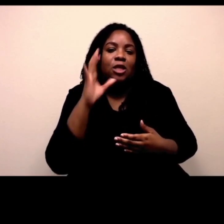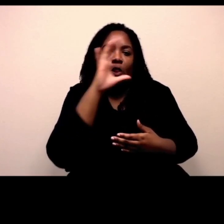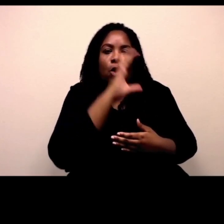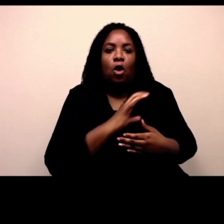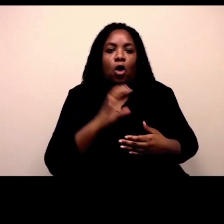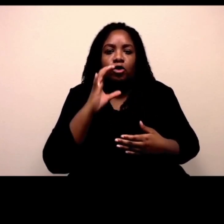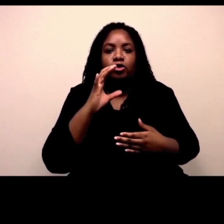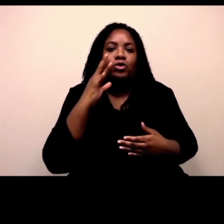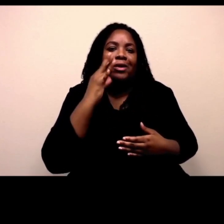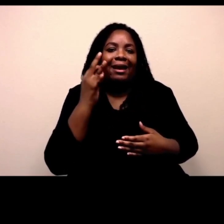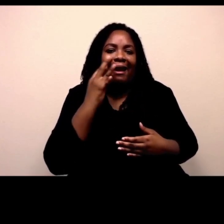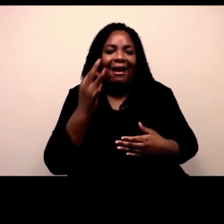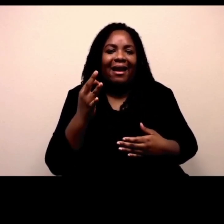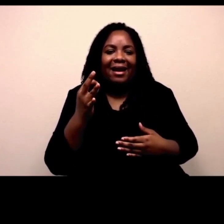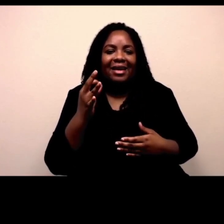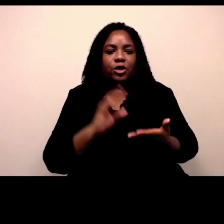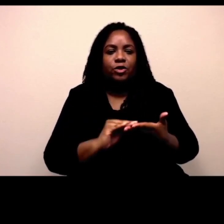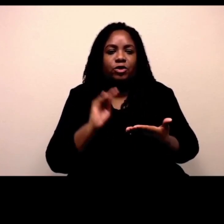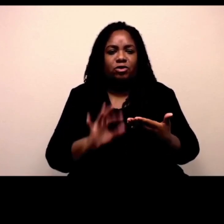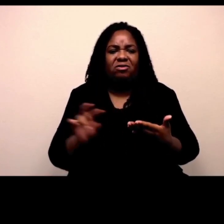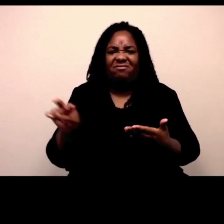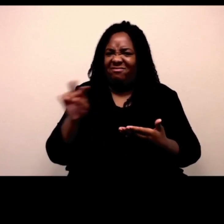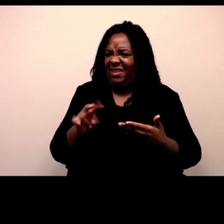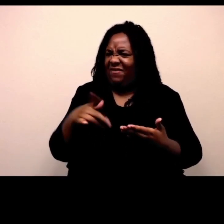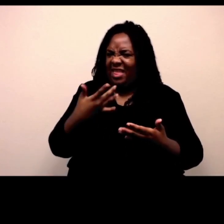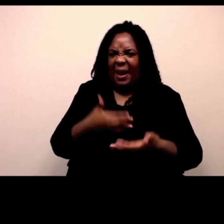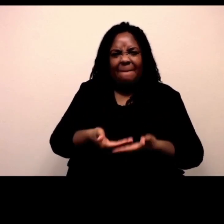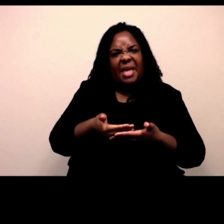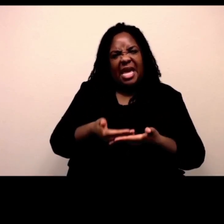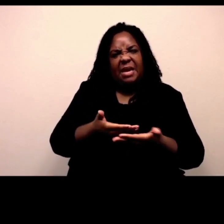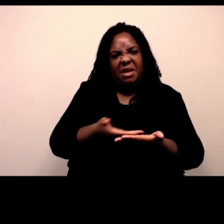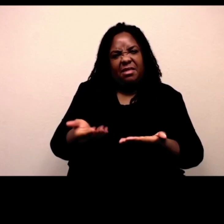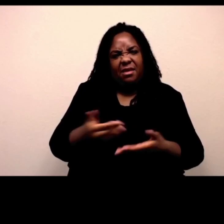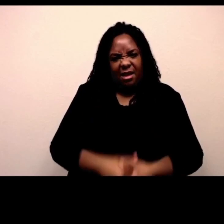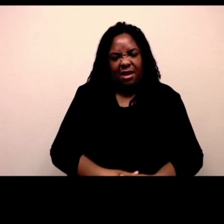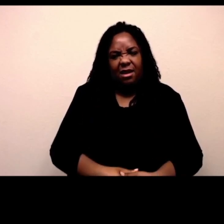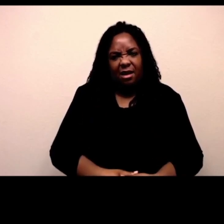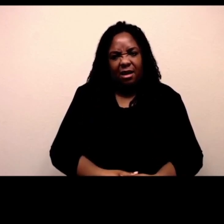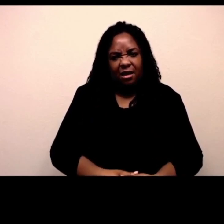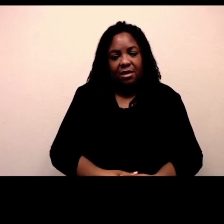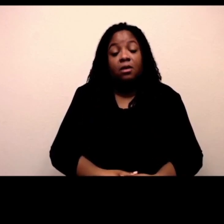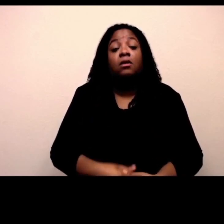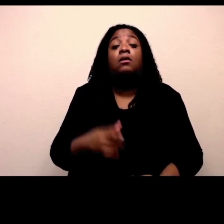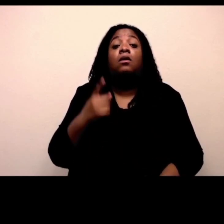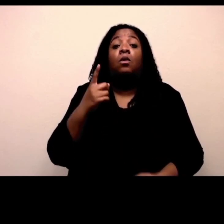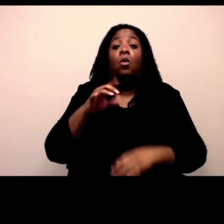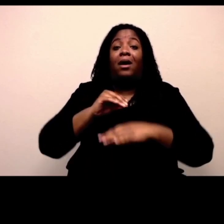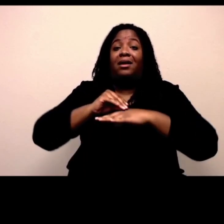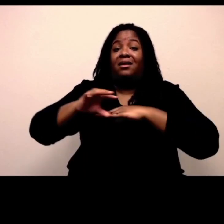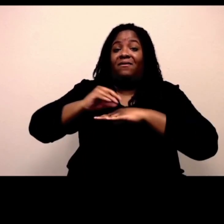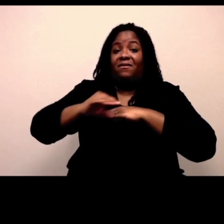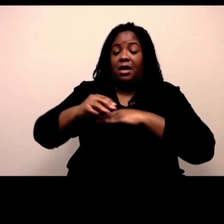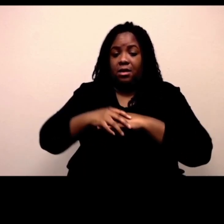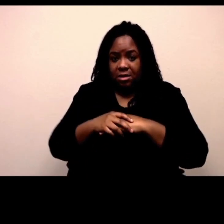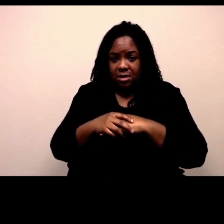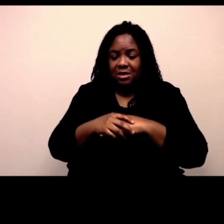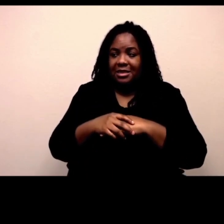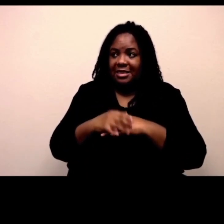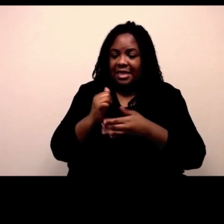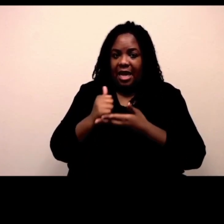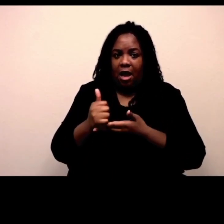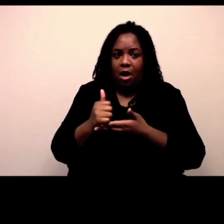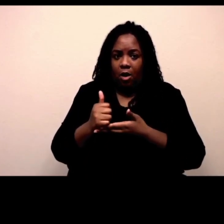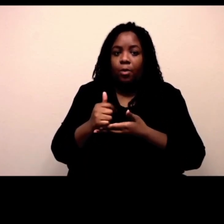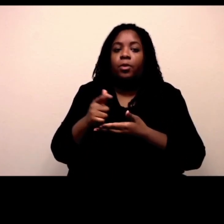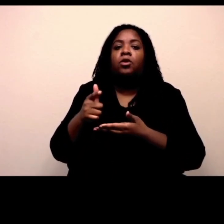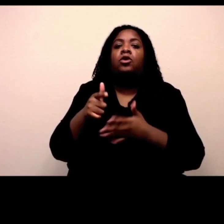of students feel like it's almost babyish. And the main advice that I have in kind of combating this is prove its value.